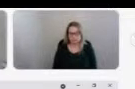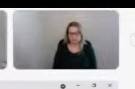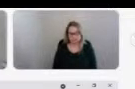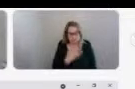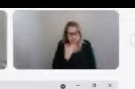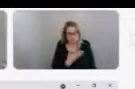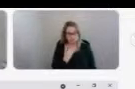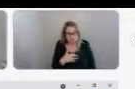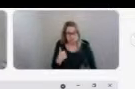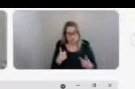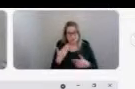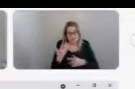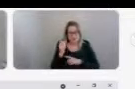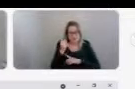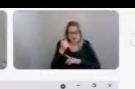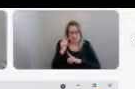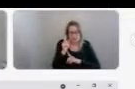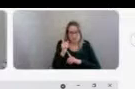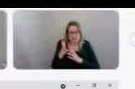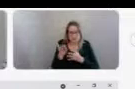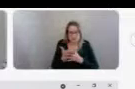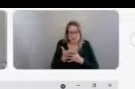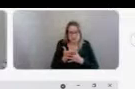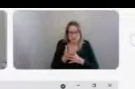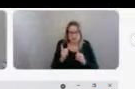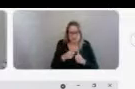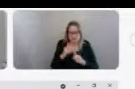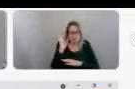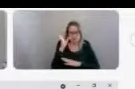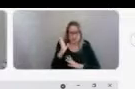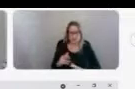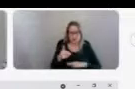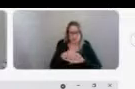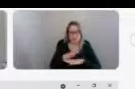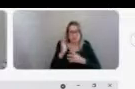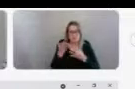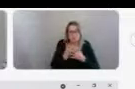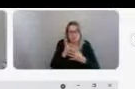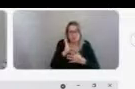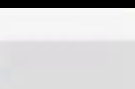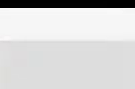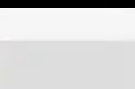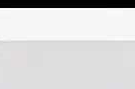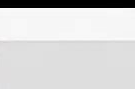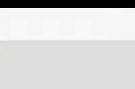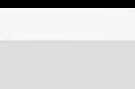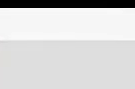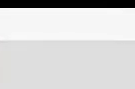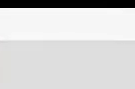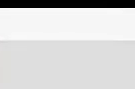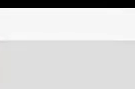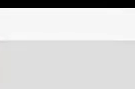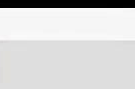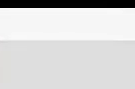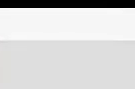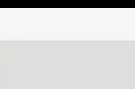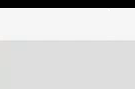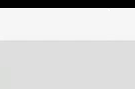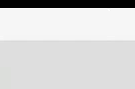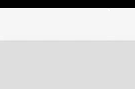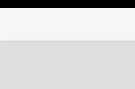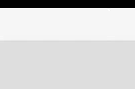thank you we will now take a 10 minute break our first speaker after the break will be scott allendore followed by ronald